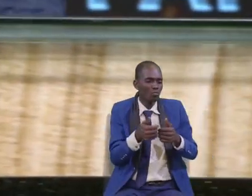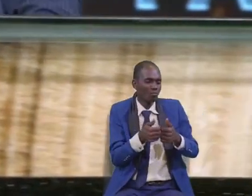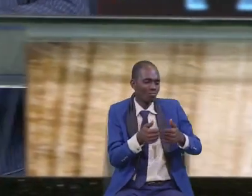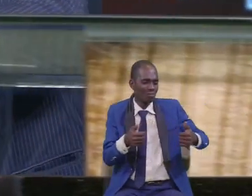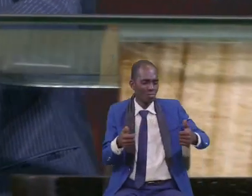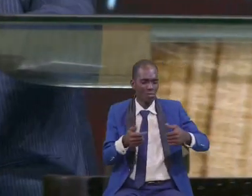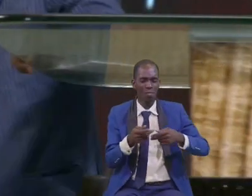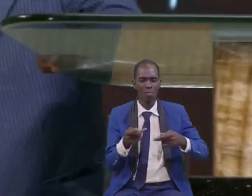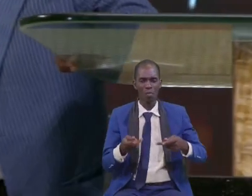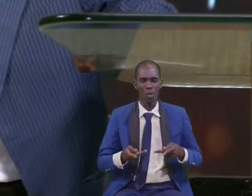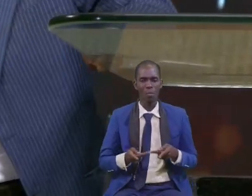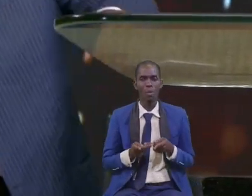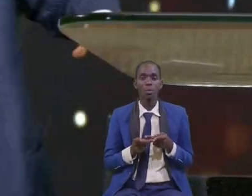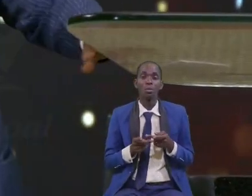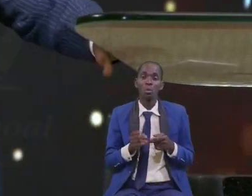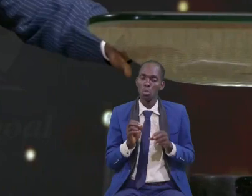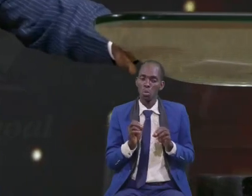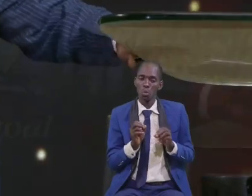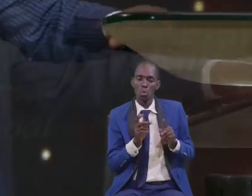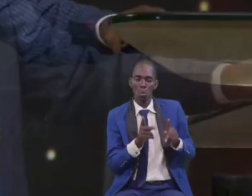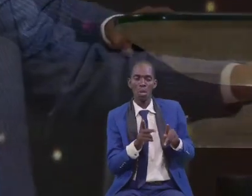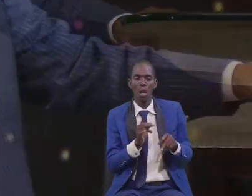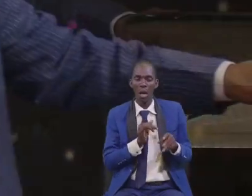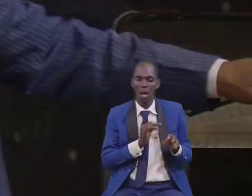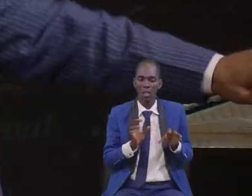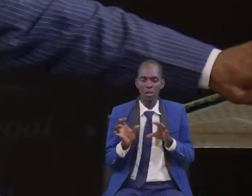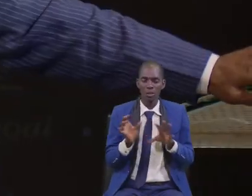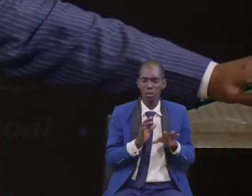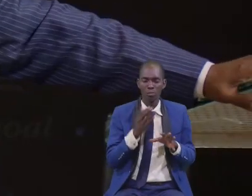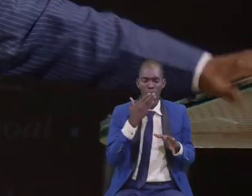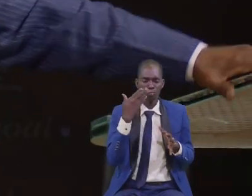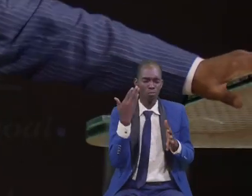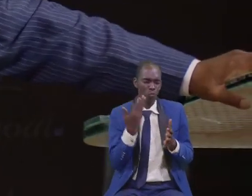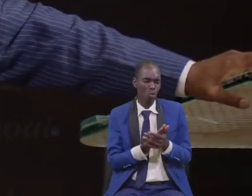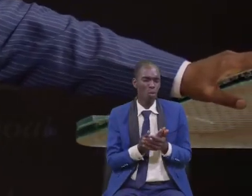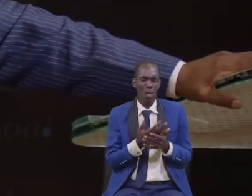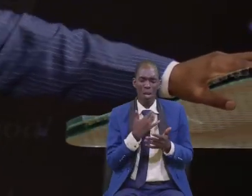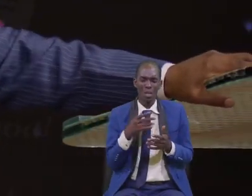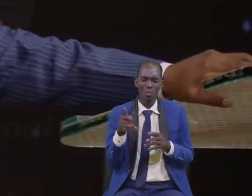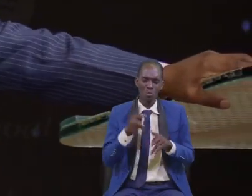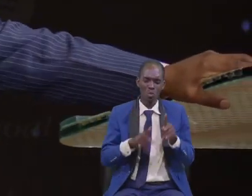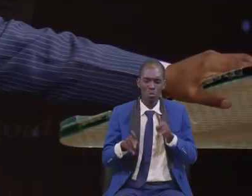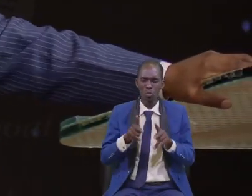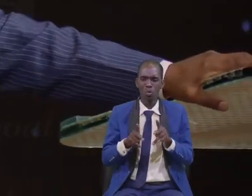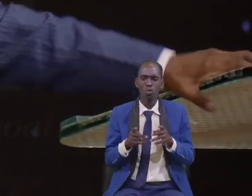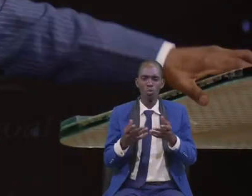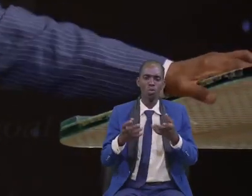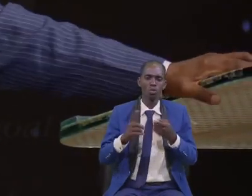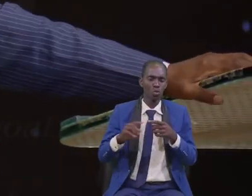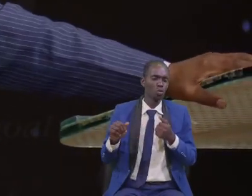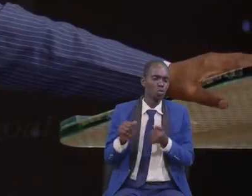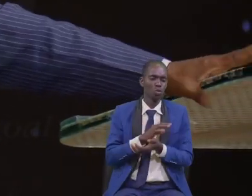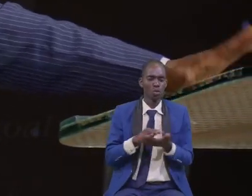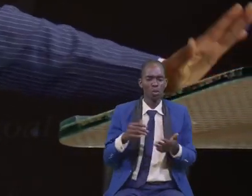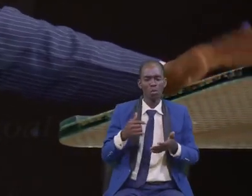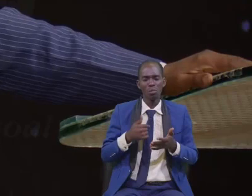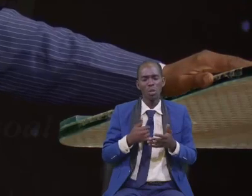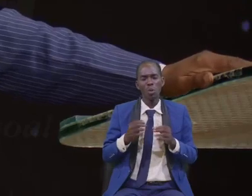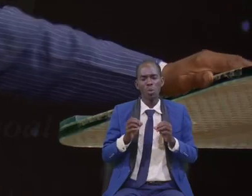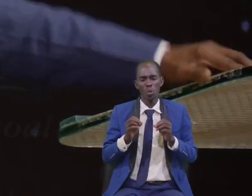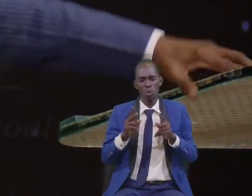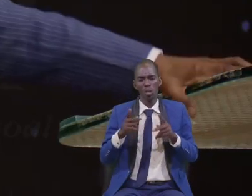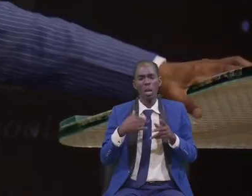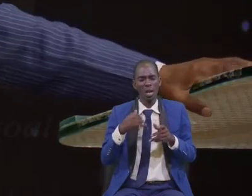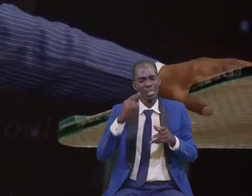evil. Okay, I've done good and they do that. I think what they expect is that I shall strike them back. Okay,